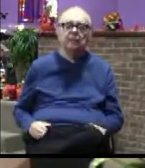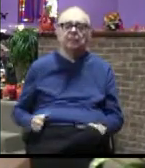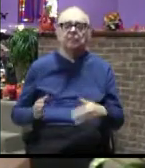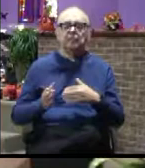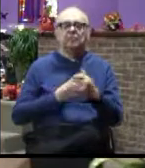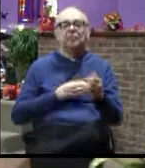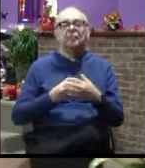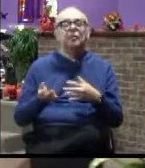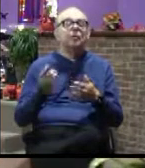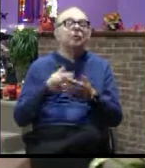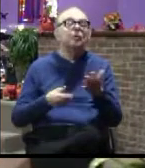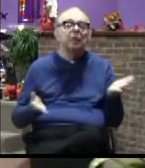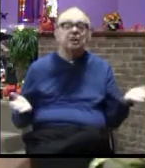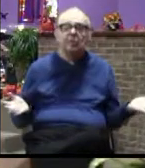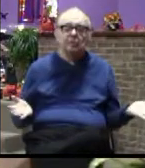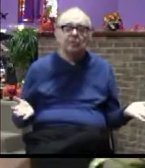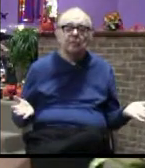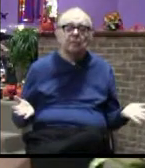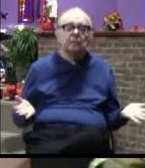Even though, what?